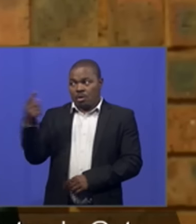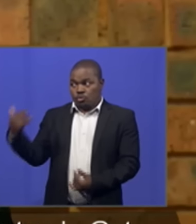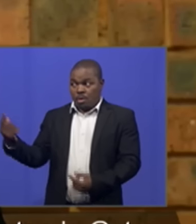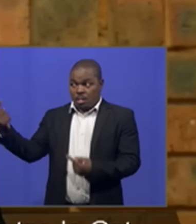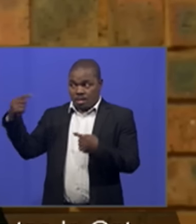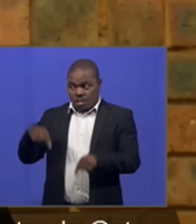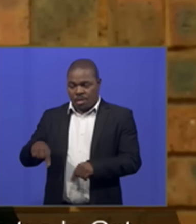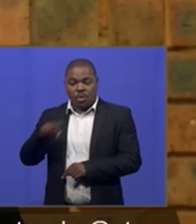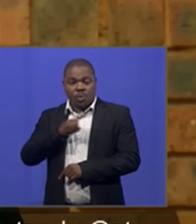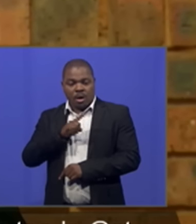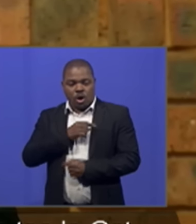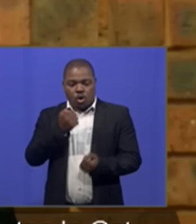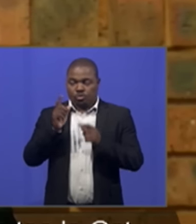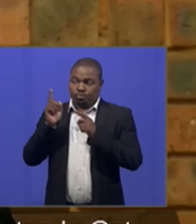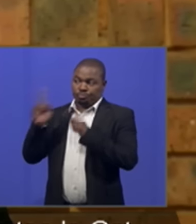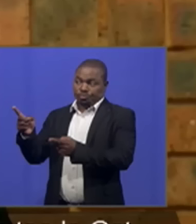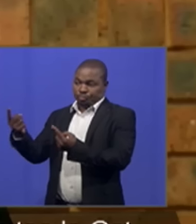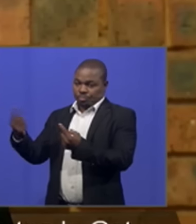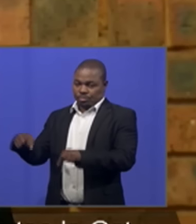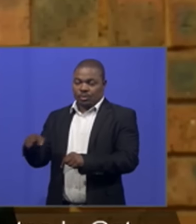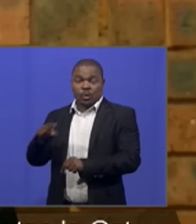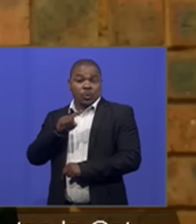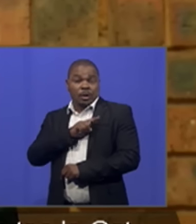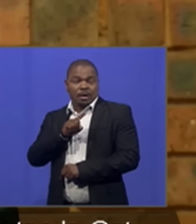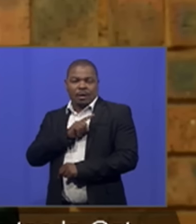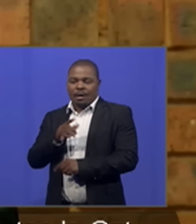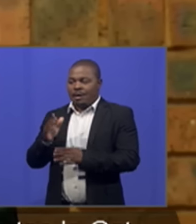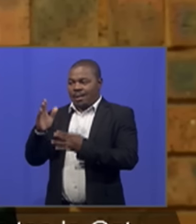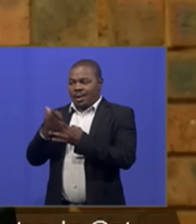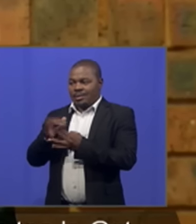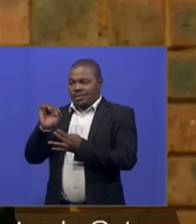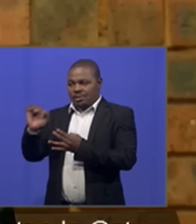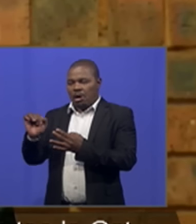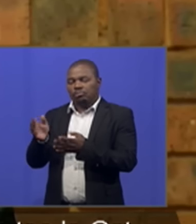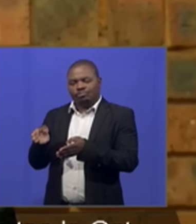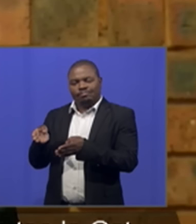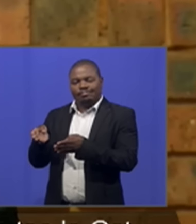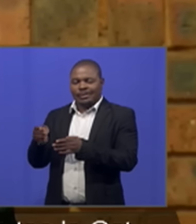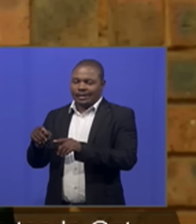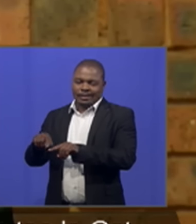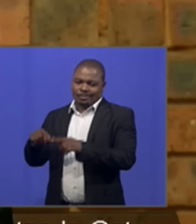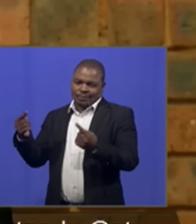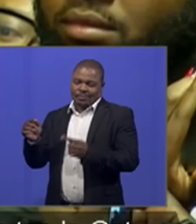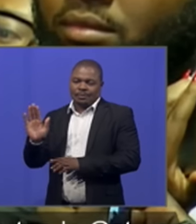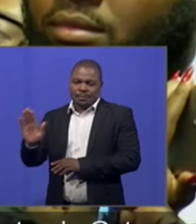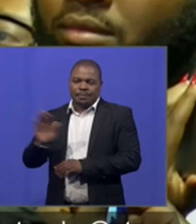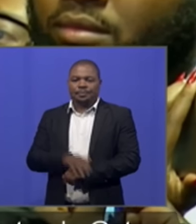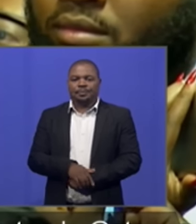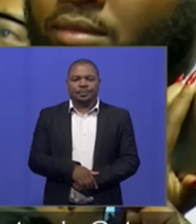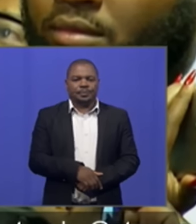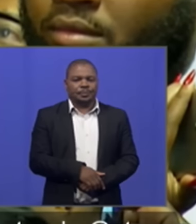of a summons because of the nature of the charges that he is faced with.